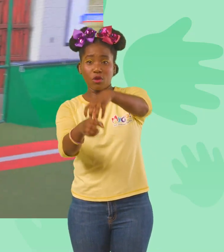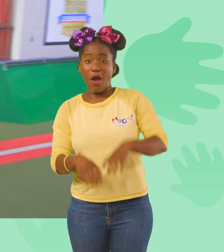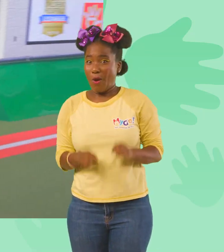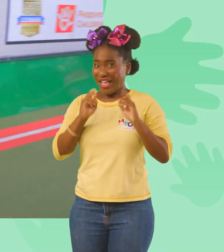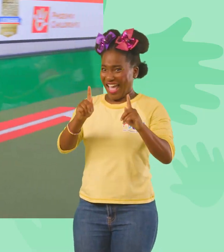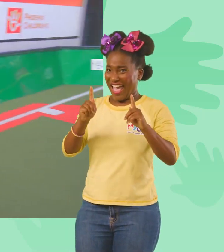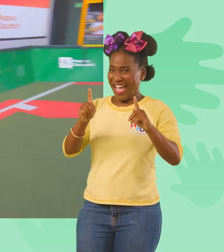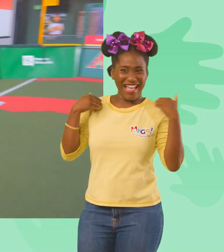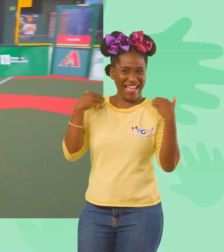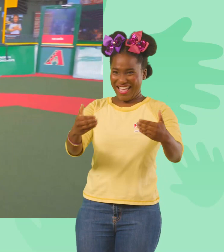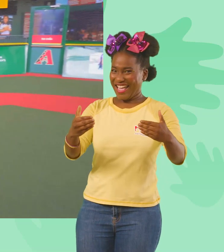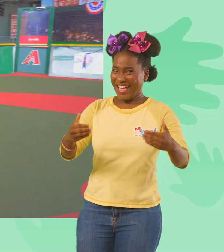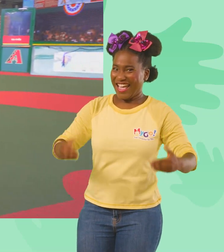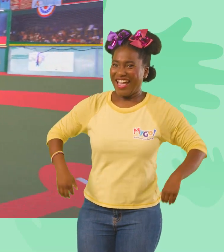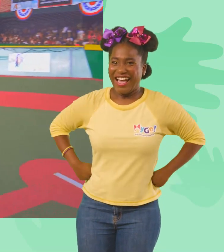we go.